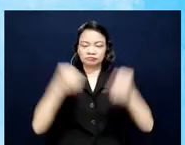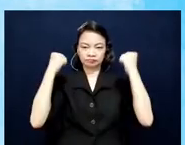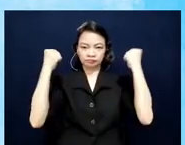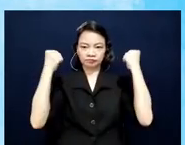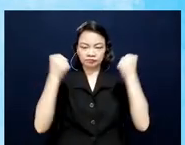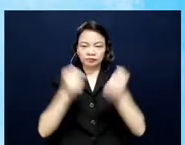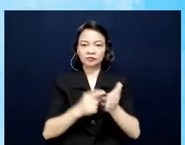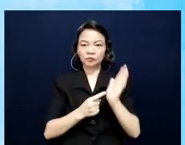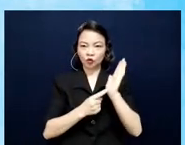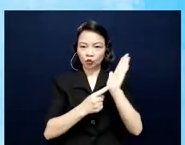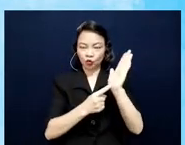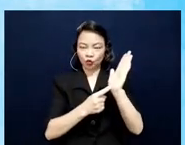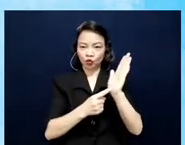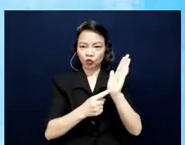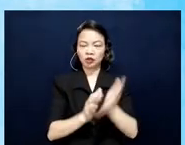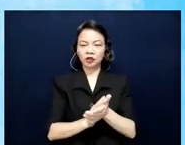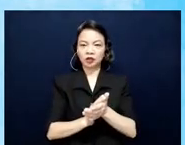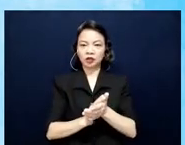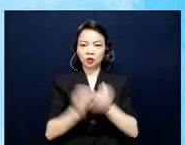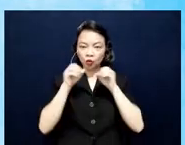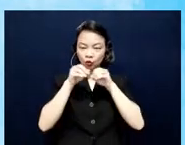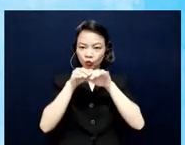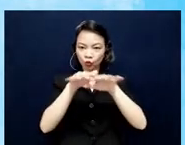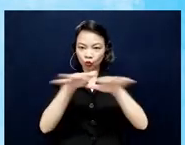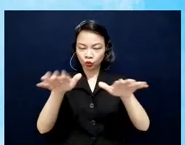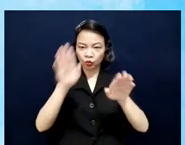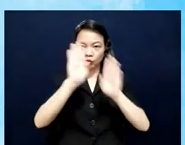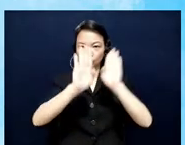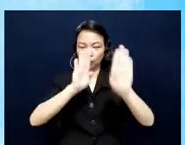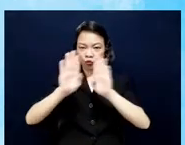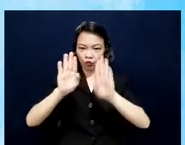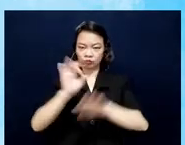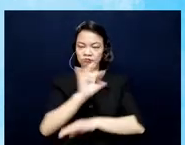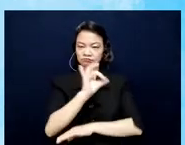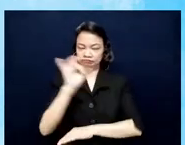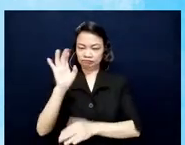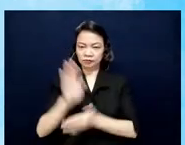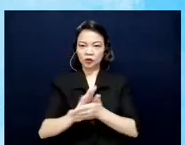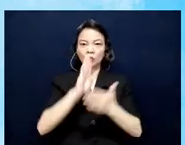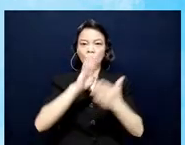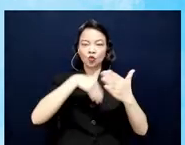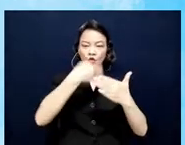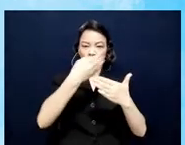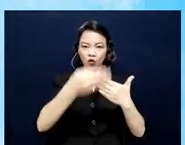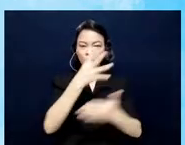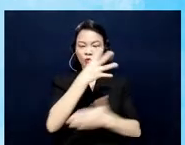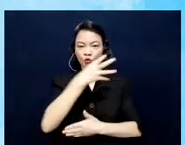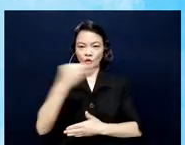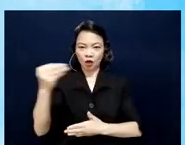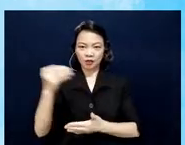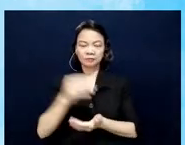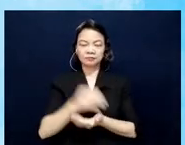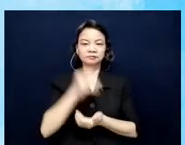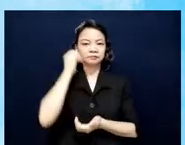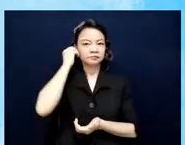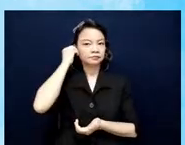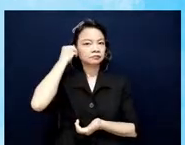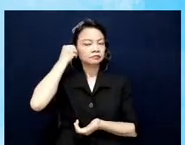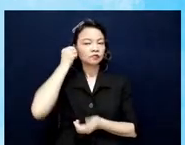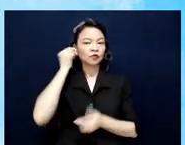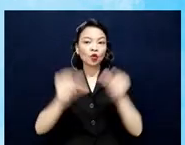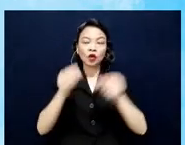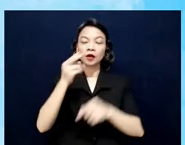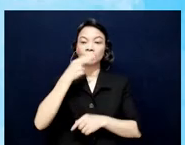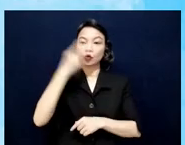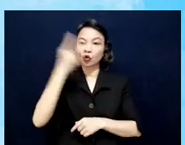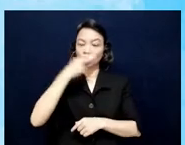end of 2020, the program successfully reduced smoking rates among young people by 5%